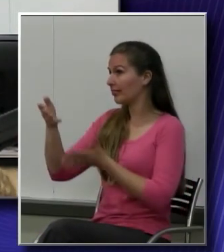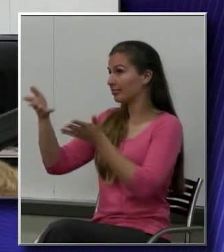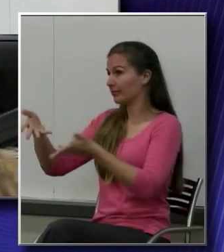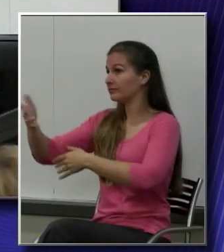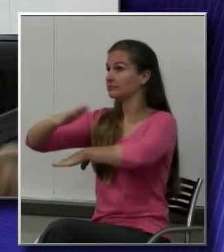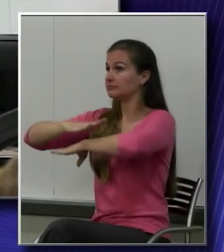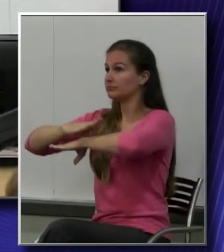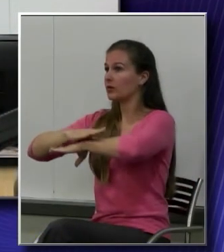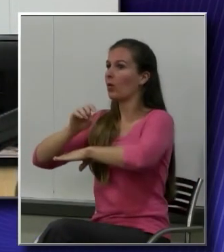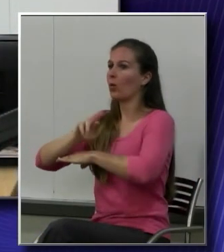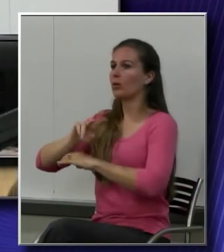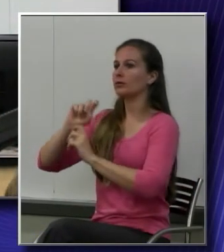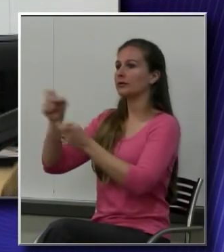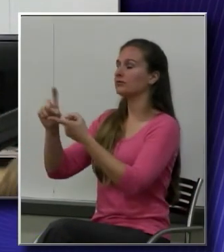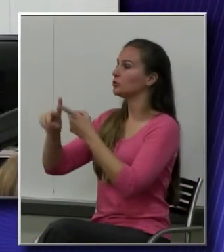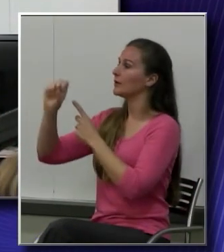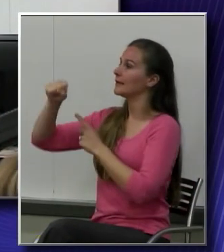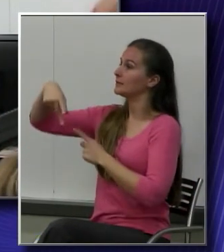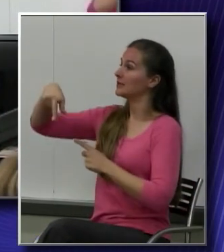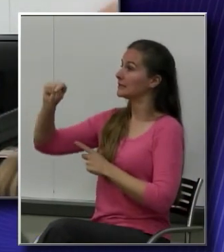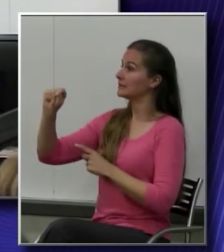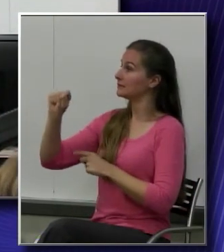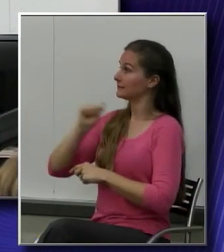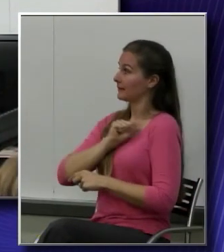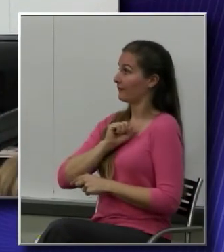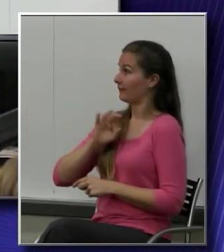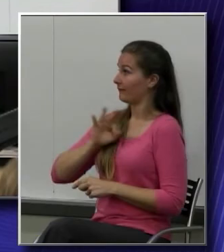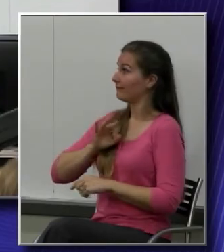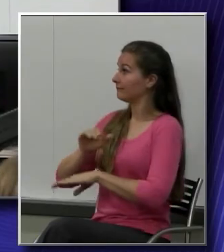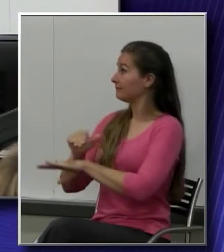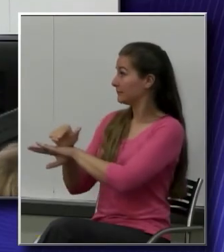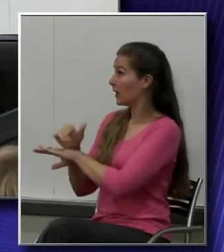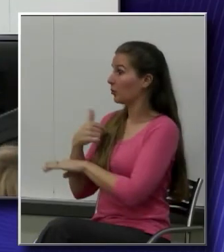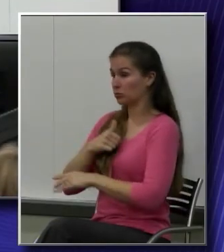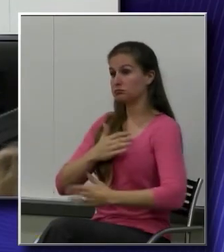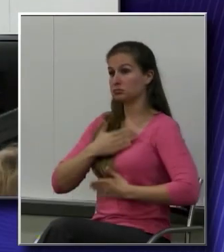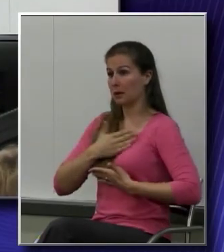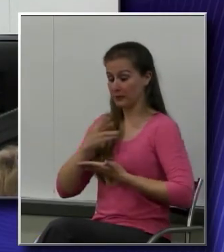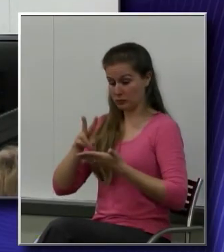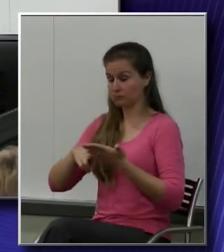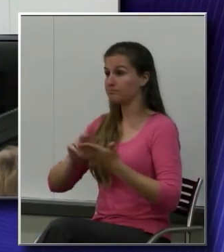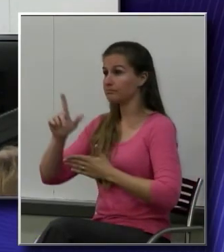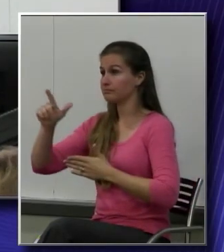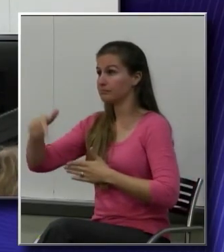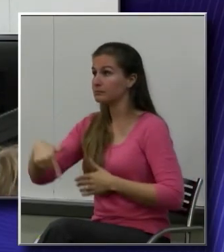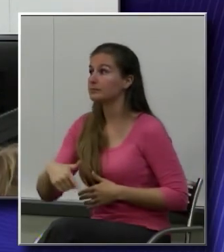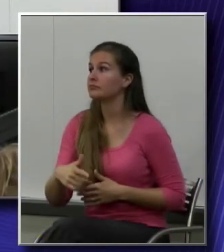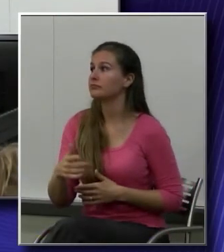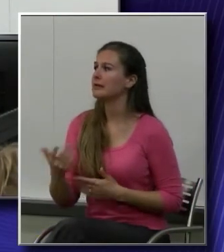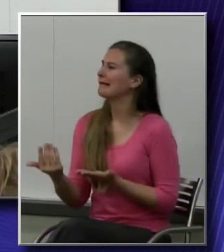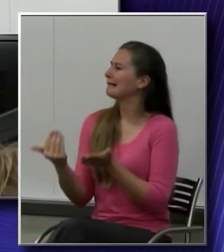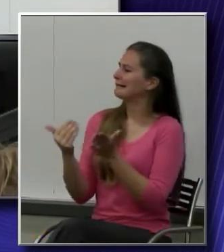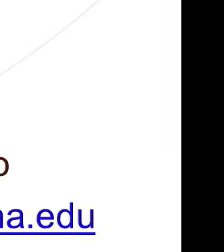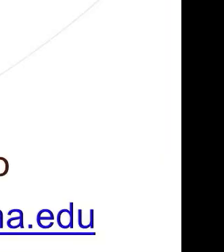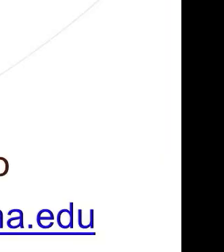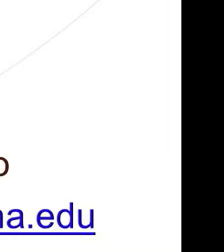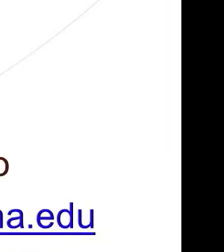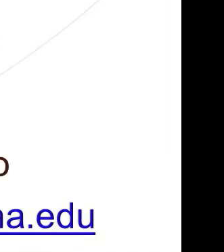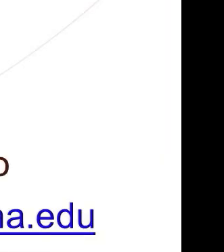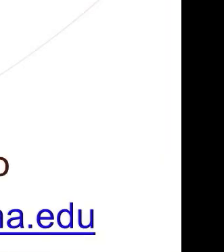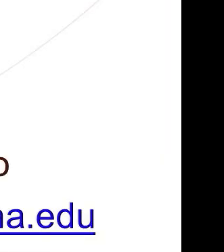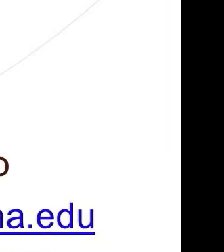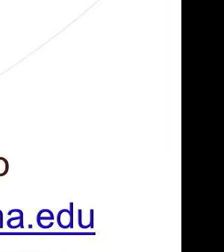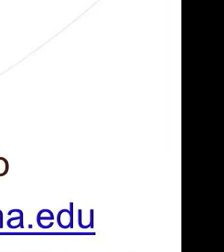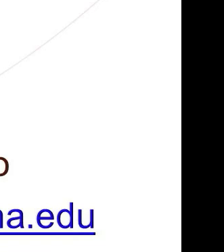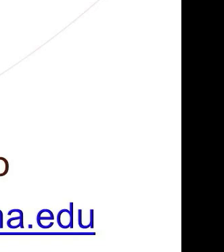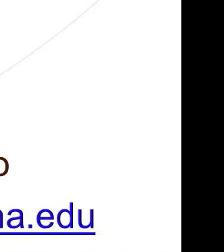those with one of the SBTDC staff this evening. We'd be glad to have those. Again, there are multiple methods for